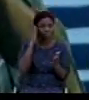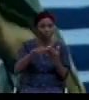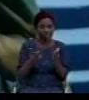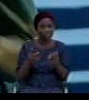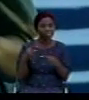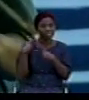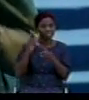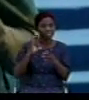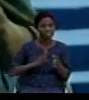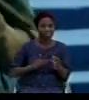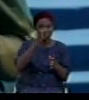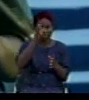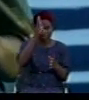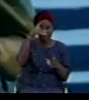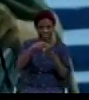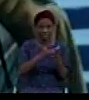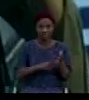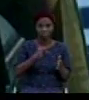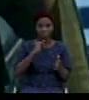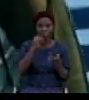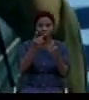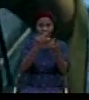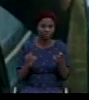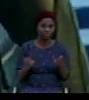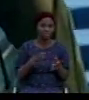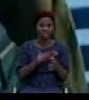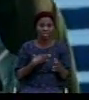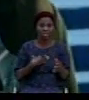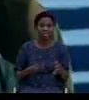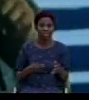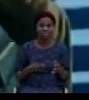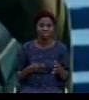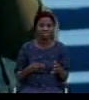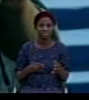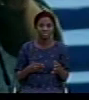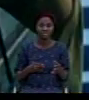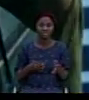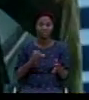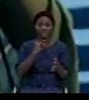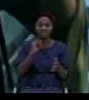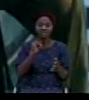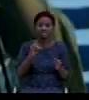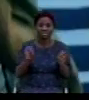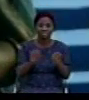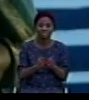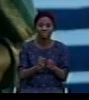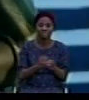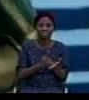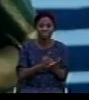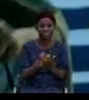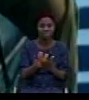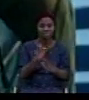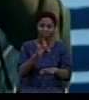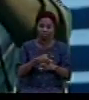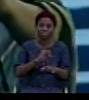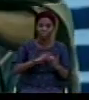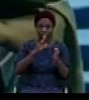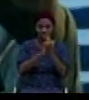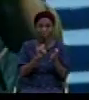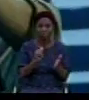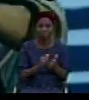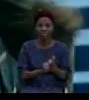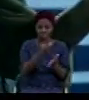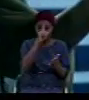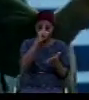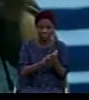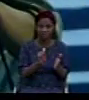is coming and is even divine touch, so I believe that God is going to touch her. So I decided not to even take